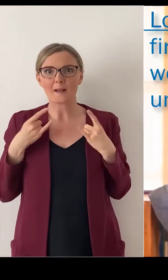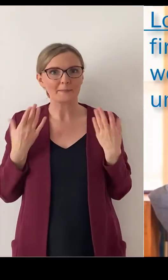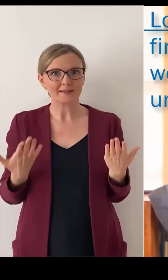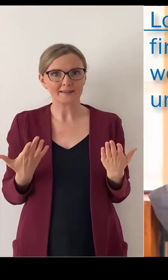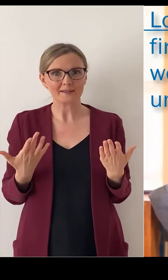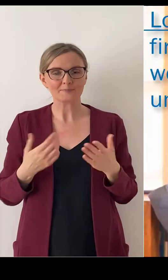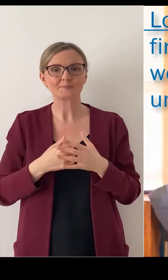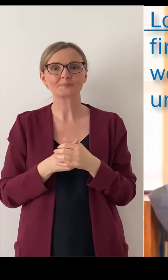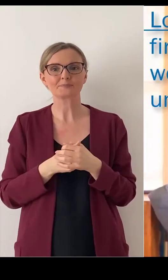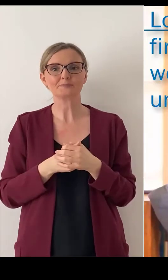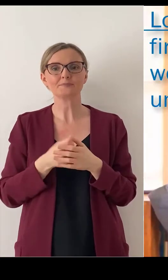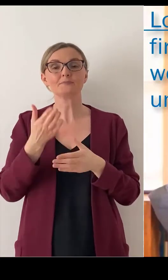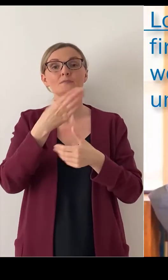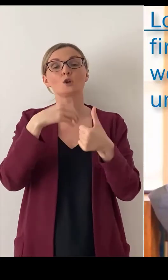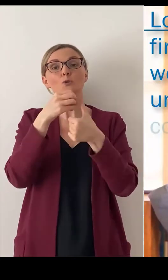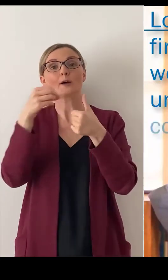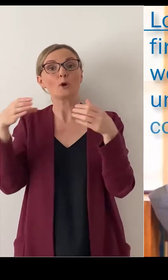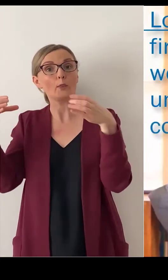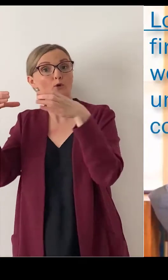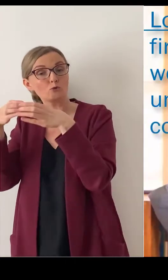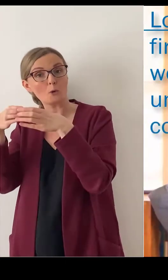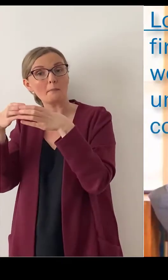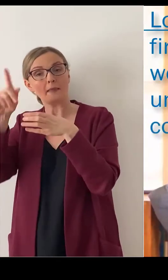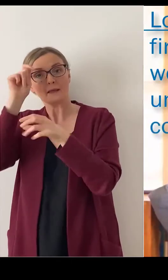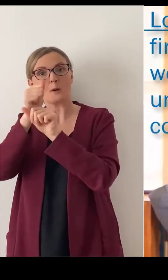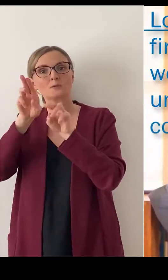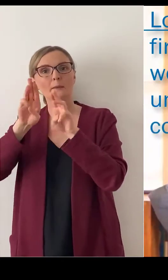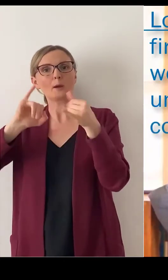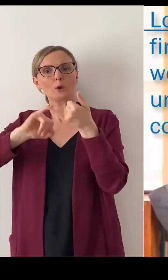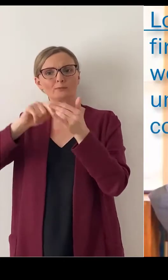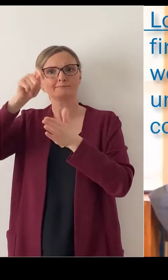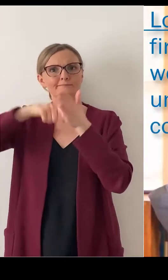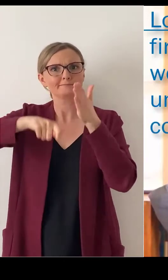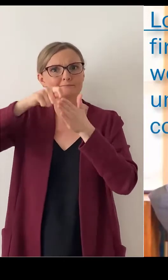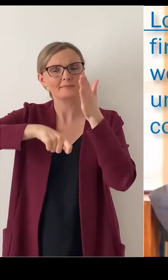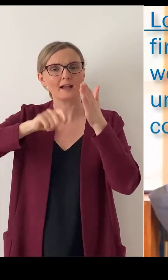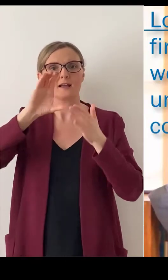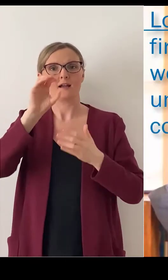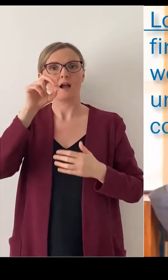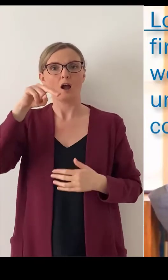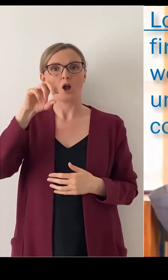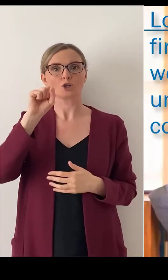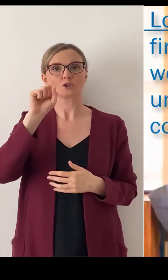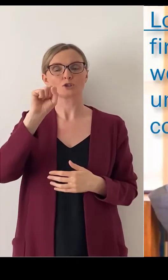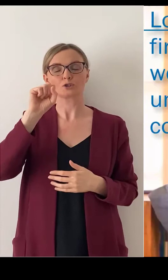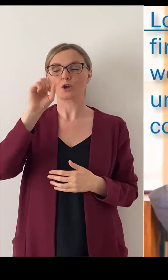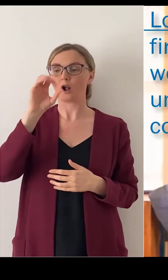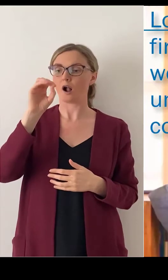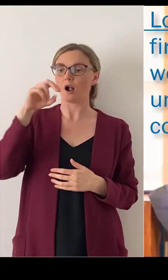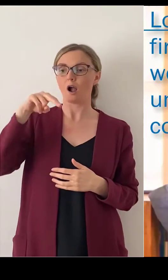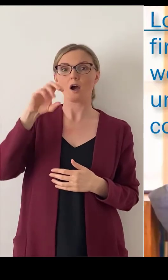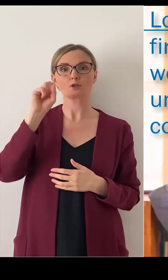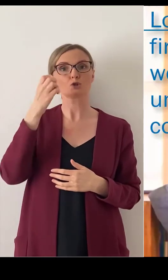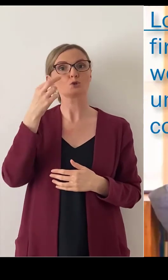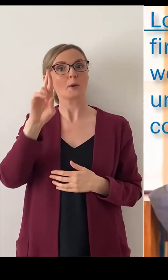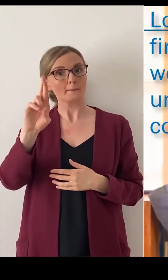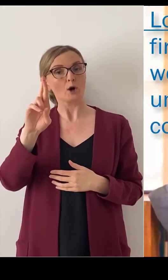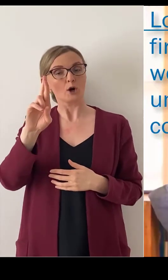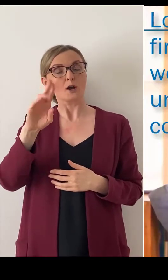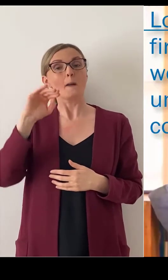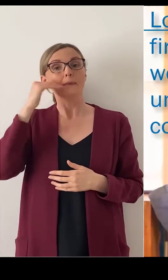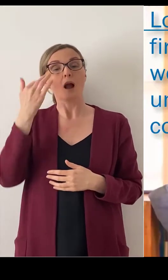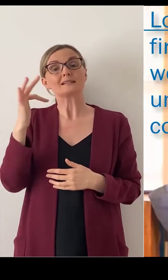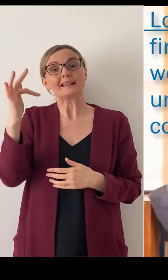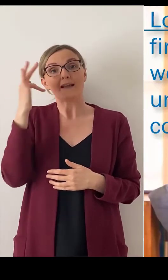Another lobby group might be the consumers, because an increase in the wage rate is an increase in the cost